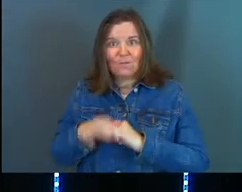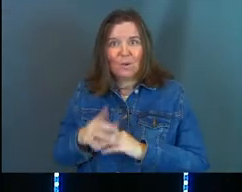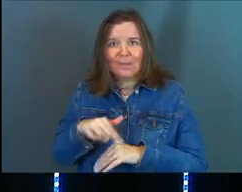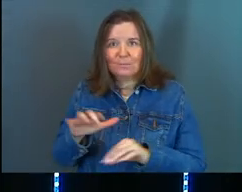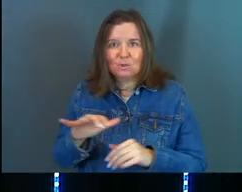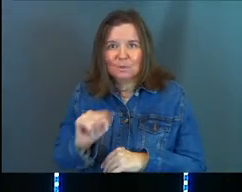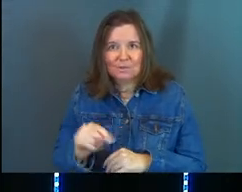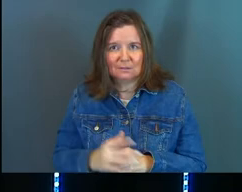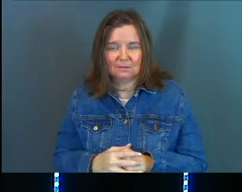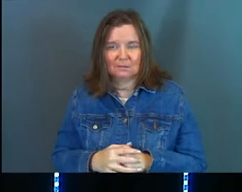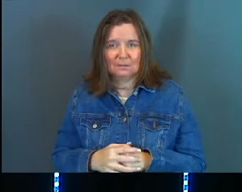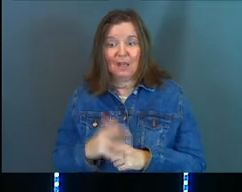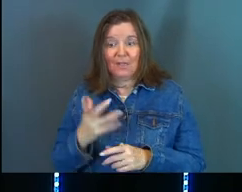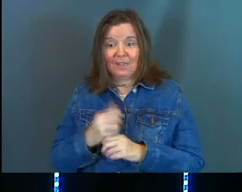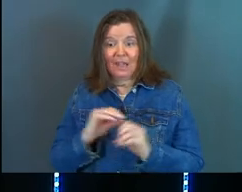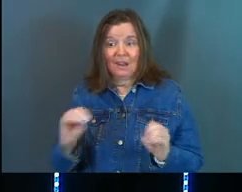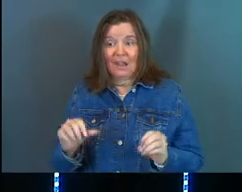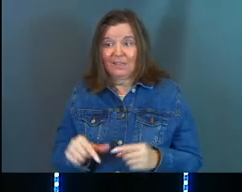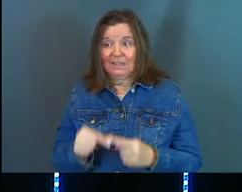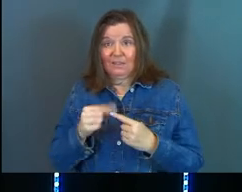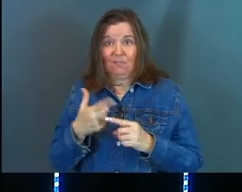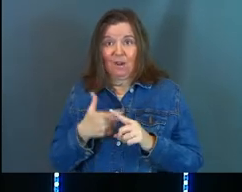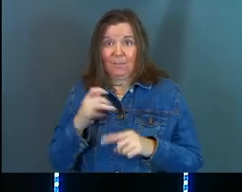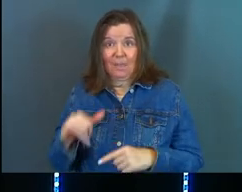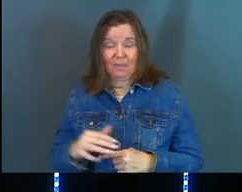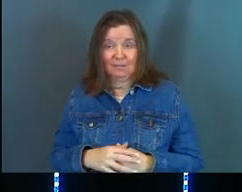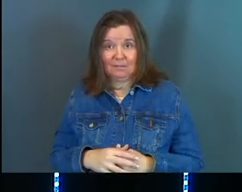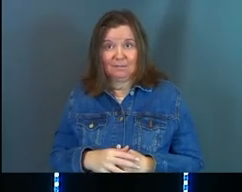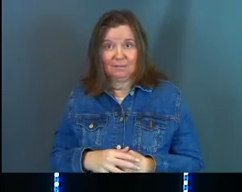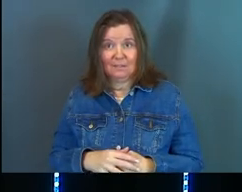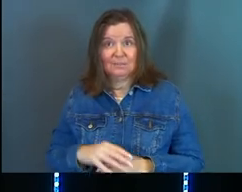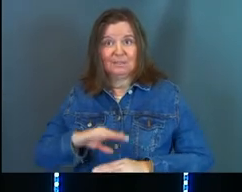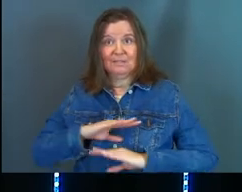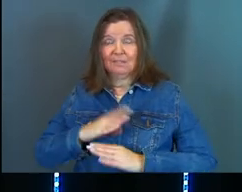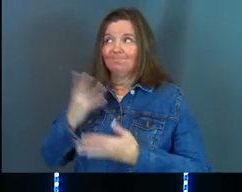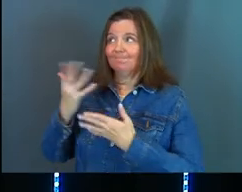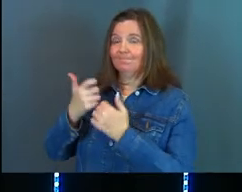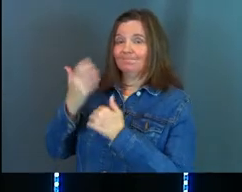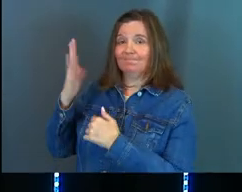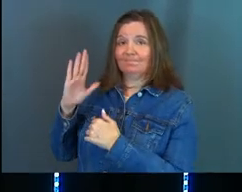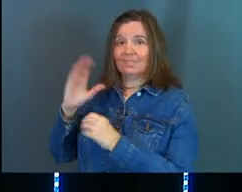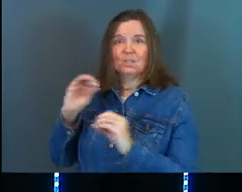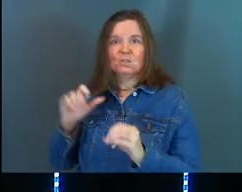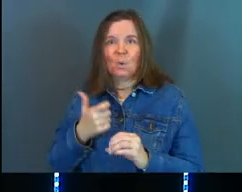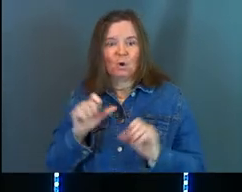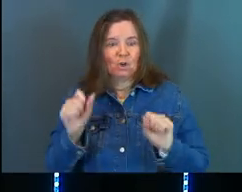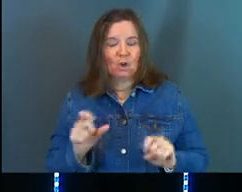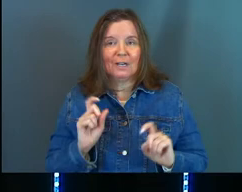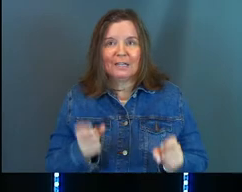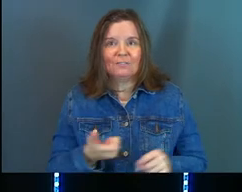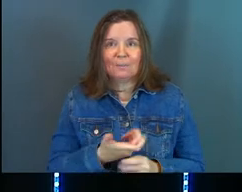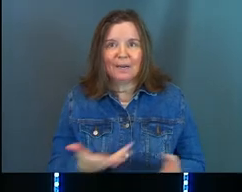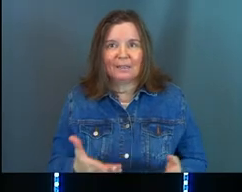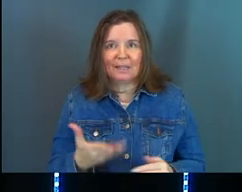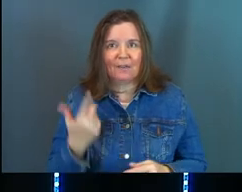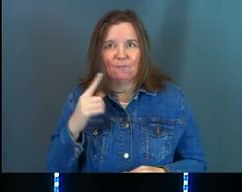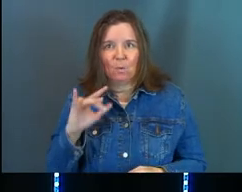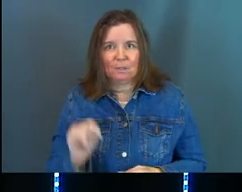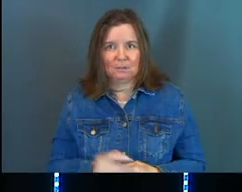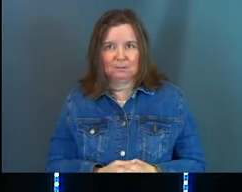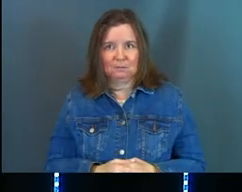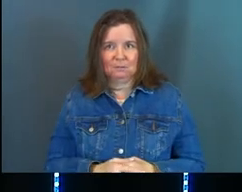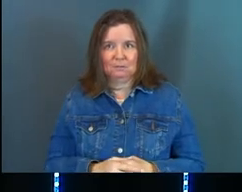it. And they got nothing else out of it, right? Because nobody could give them anything else for